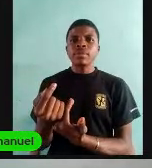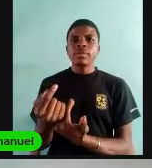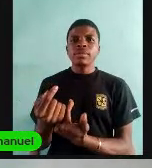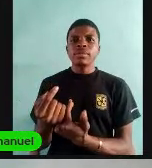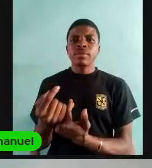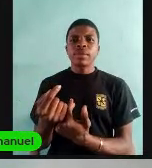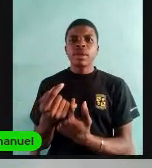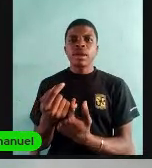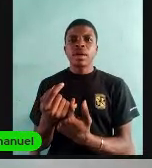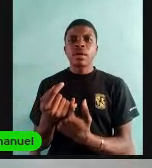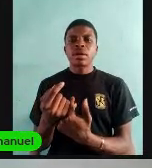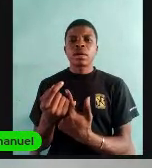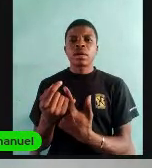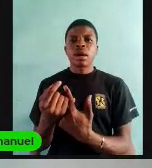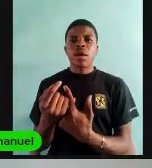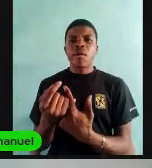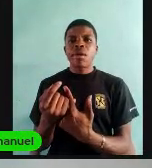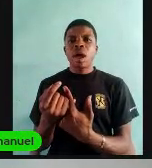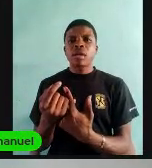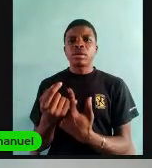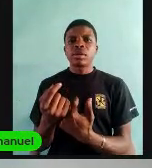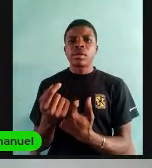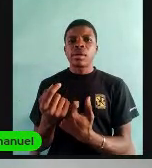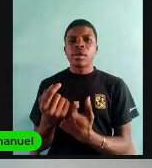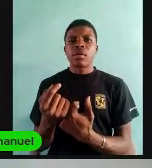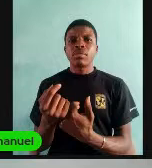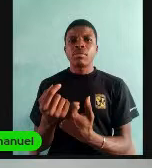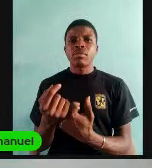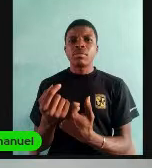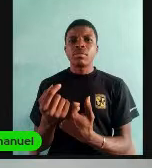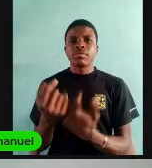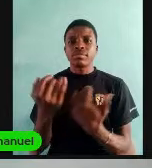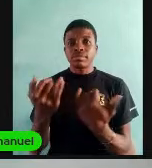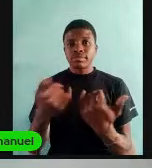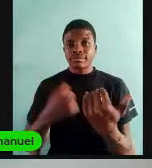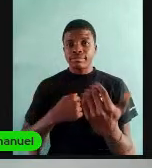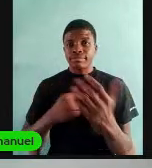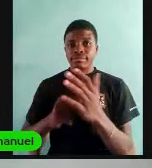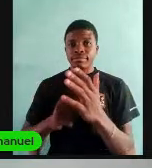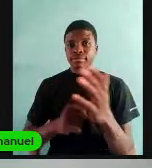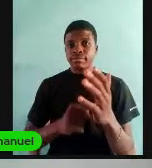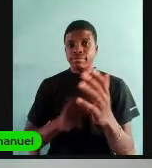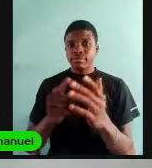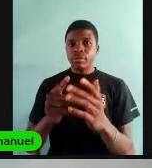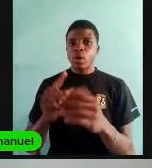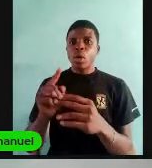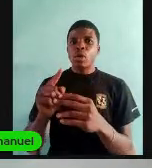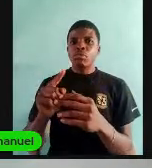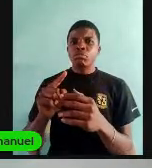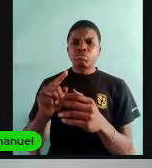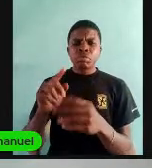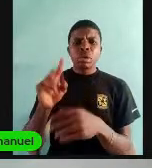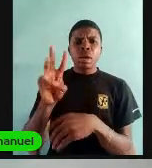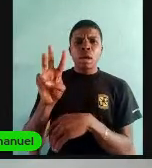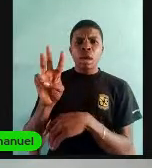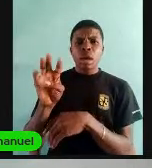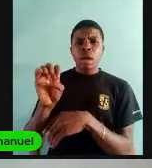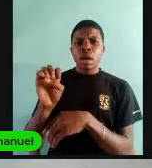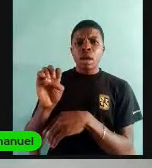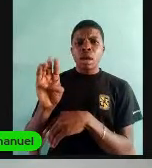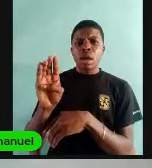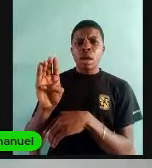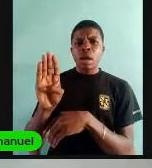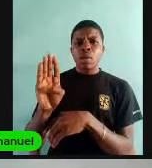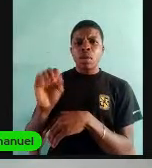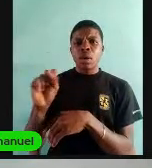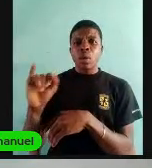particular website that one of my students actually built and sent to me to go through it for review. So now you can